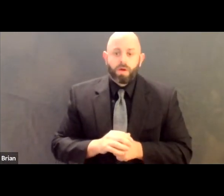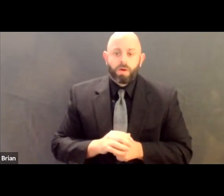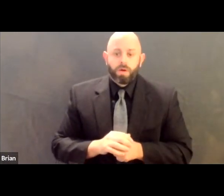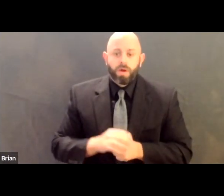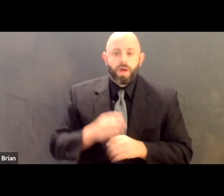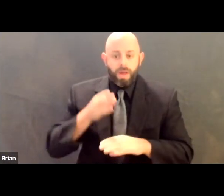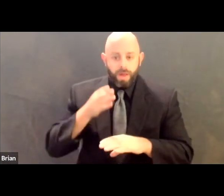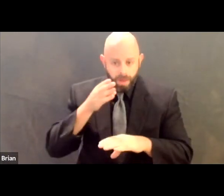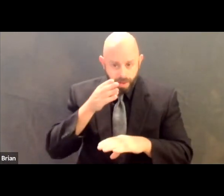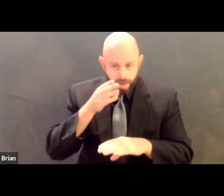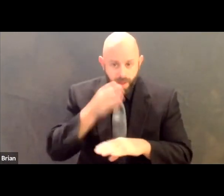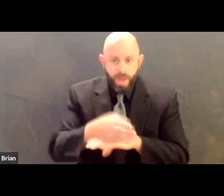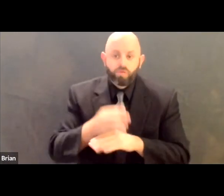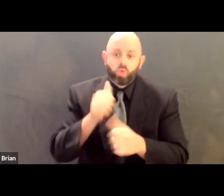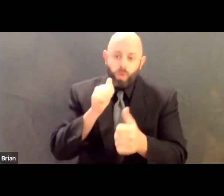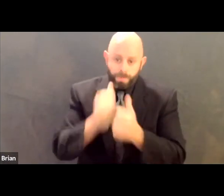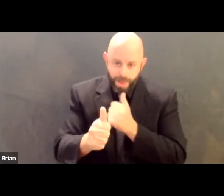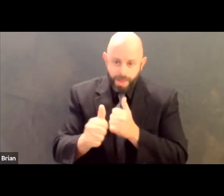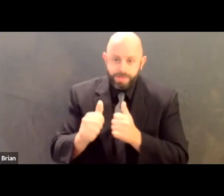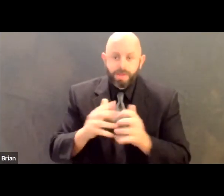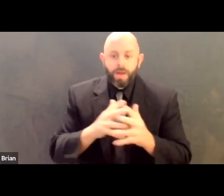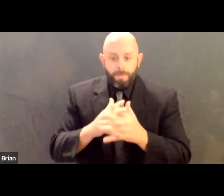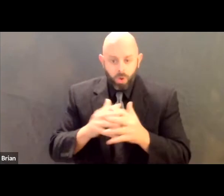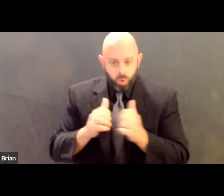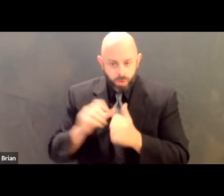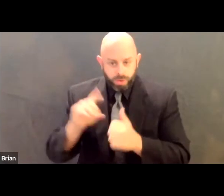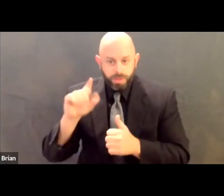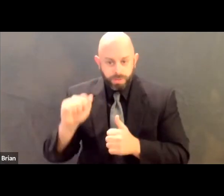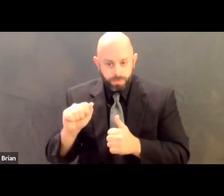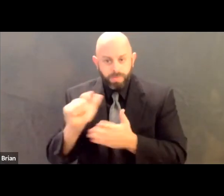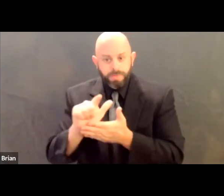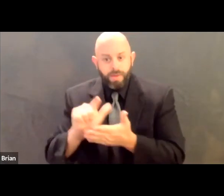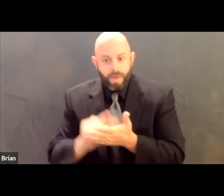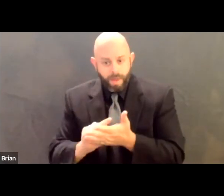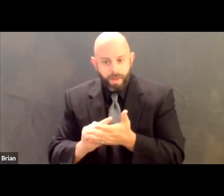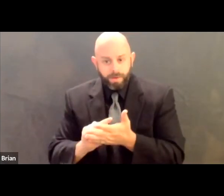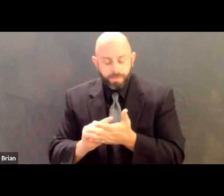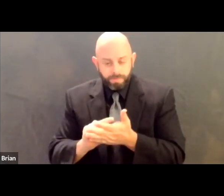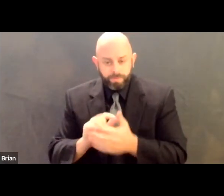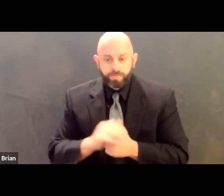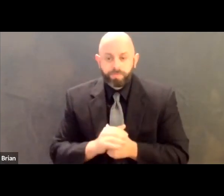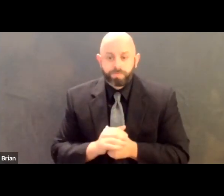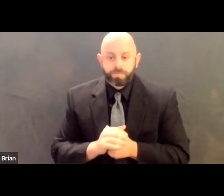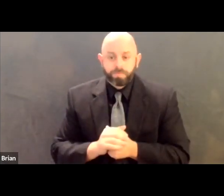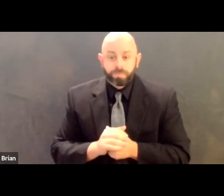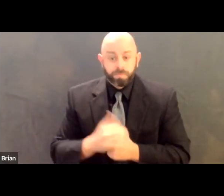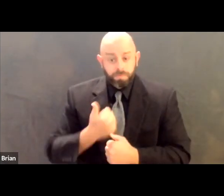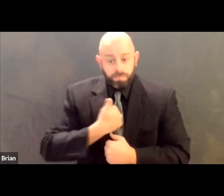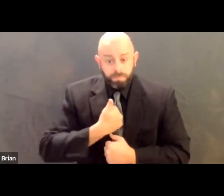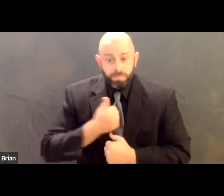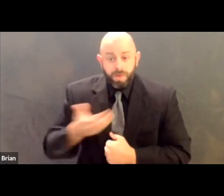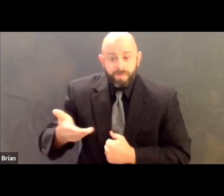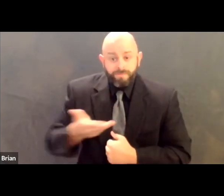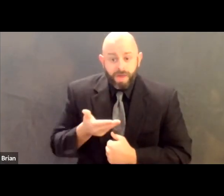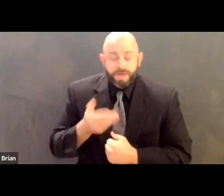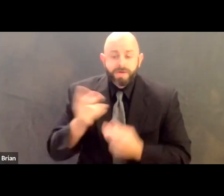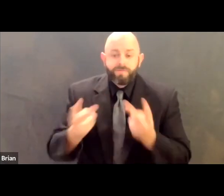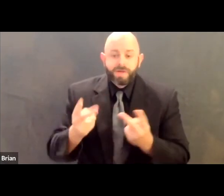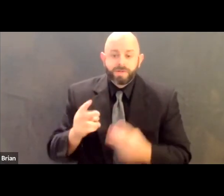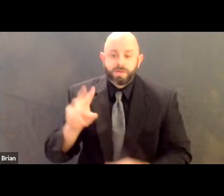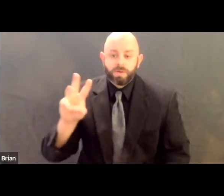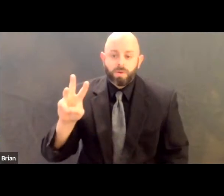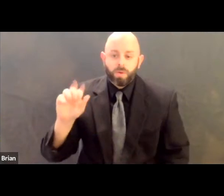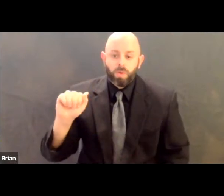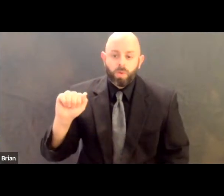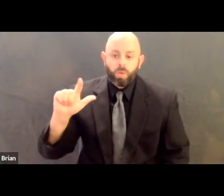after we'd passed the Americans with Disabilities Act, long afterward, I was invited to visit a Walgreens